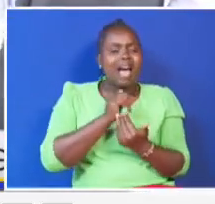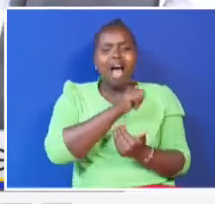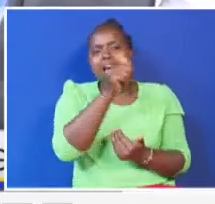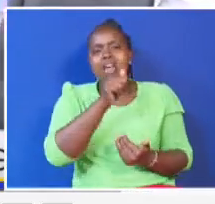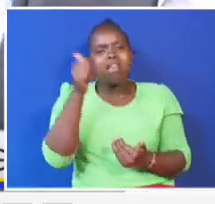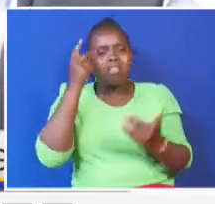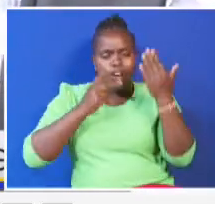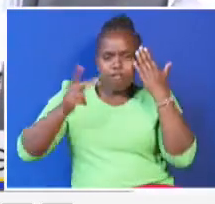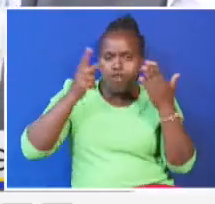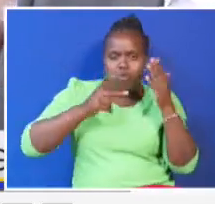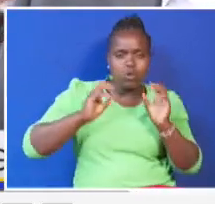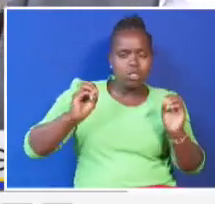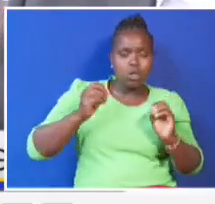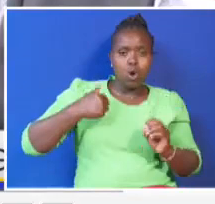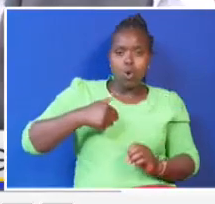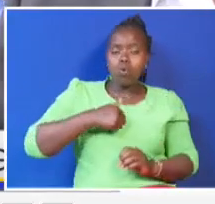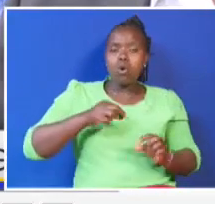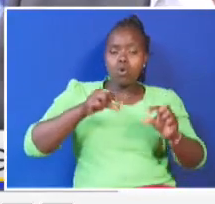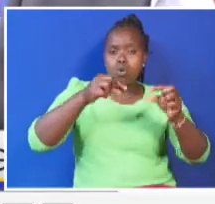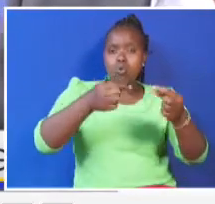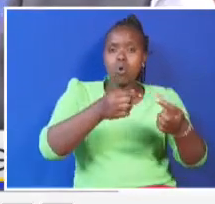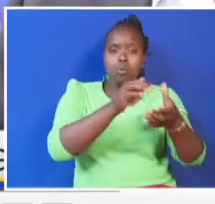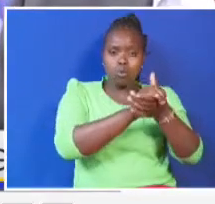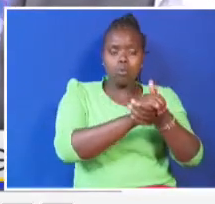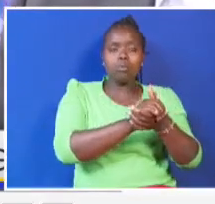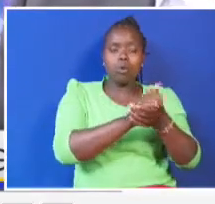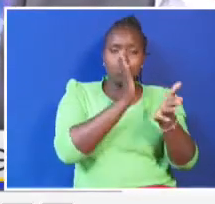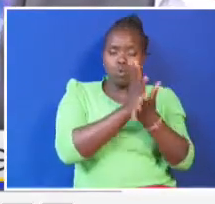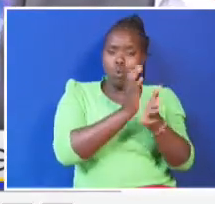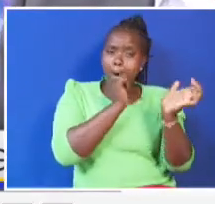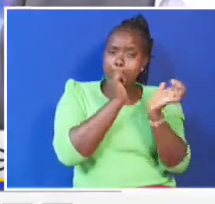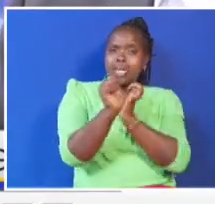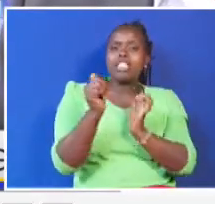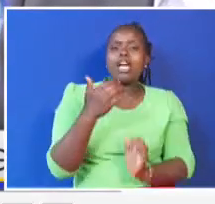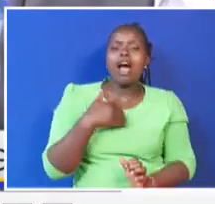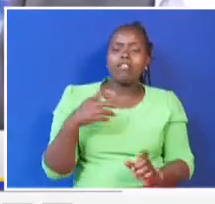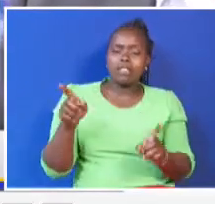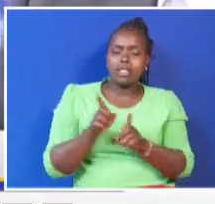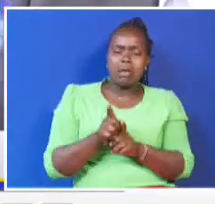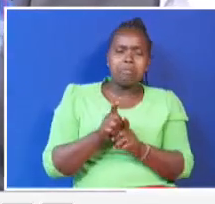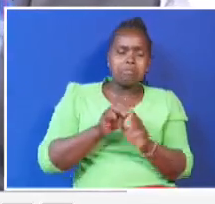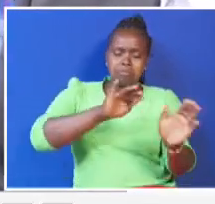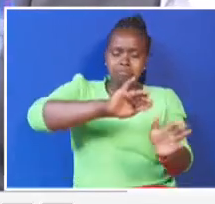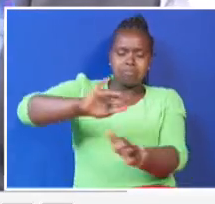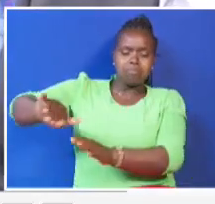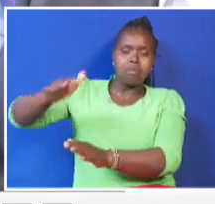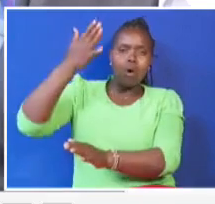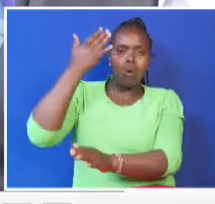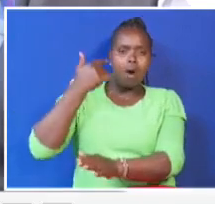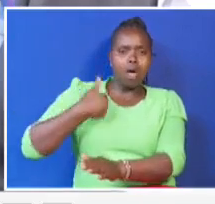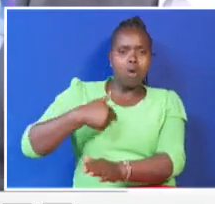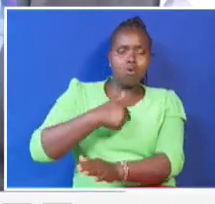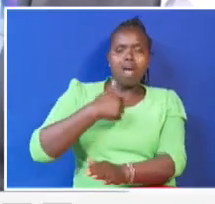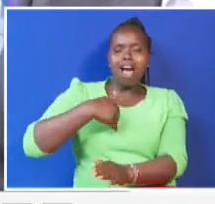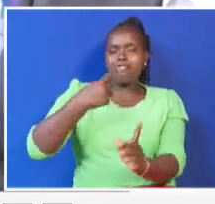views. We as members of Jubilee have been punished and sidelined because we have taken a